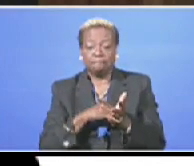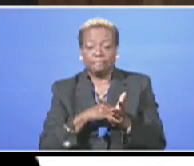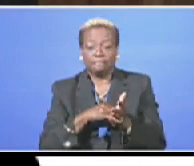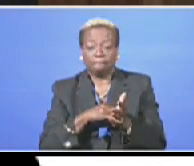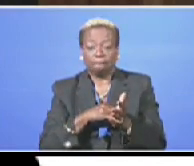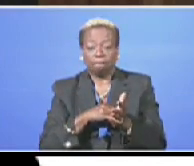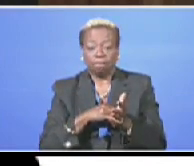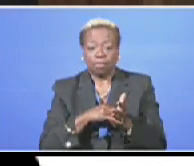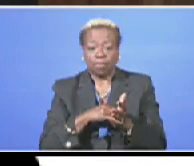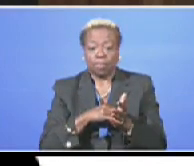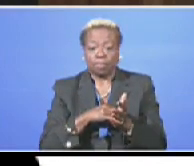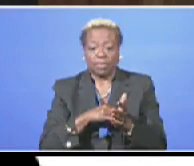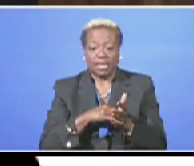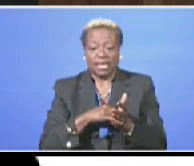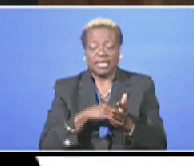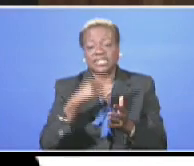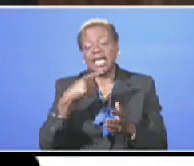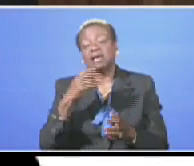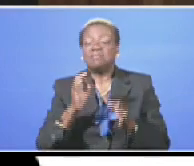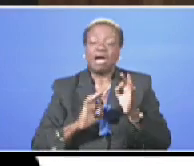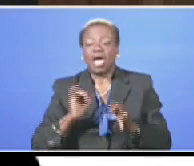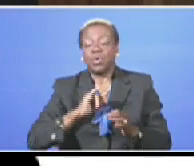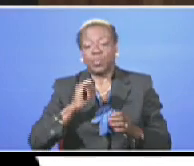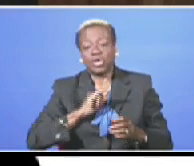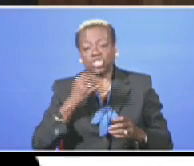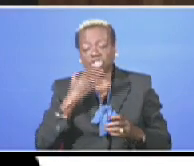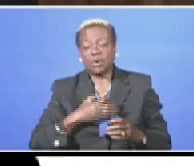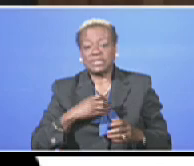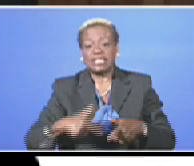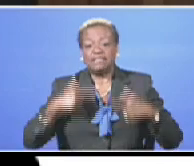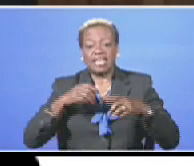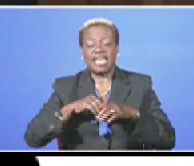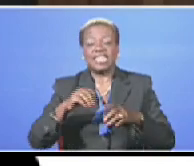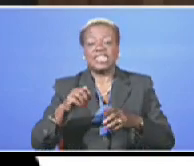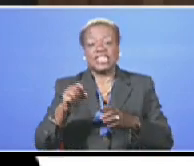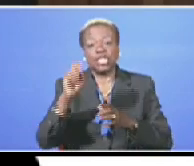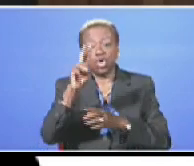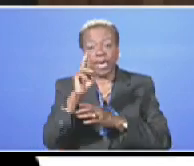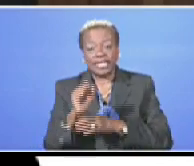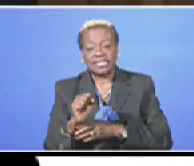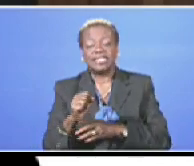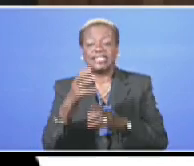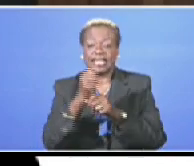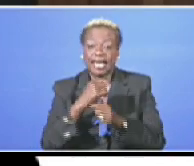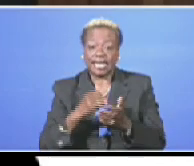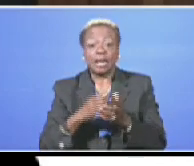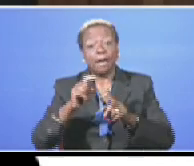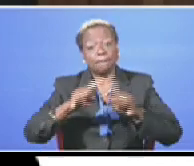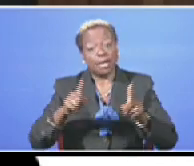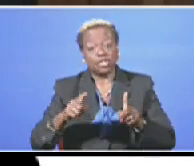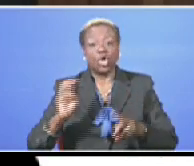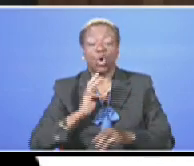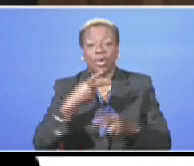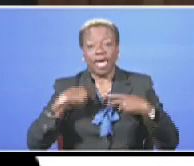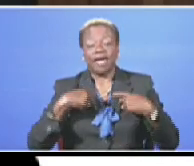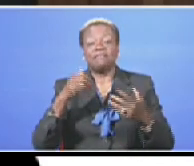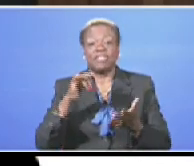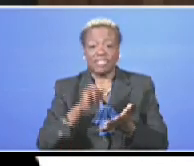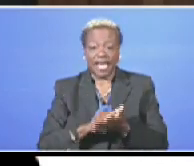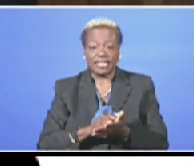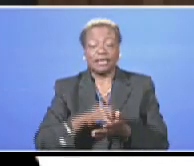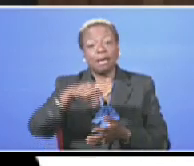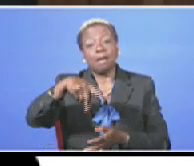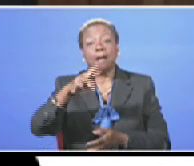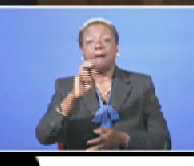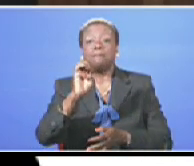and they think, I wish I was living in the States so I can get that. But you don't have to be living in the States because we have that available as well. And PrEP is